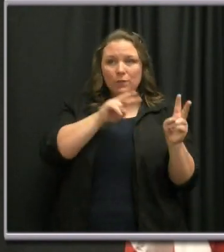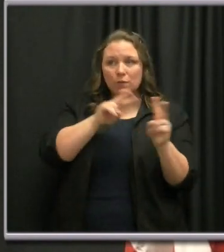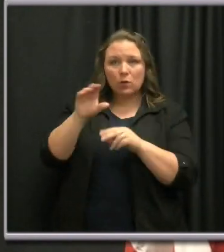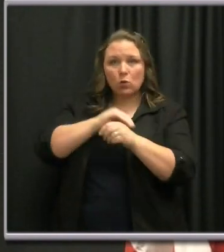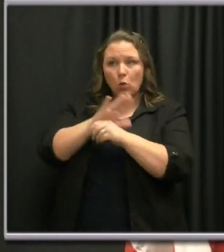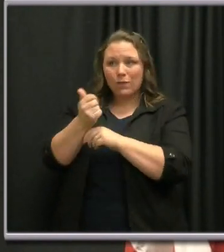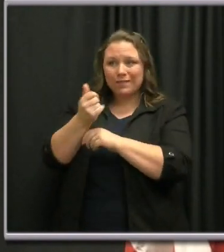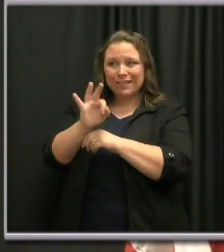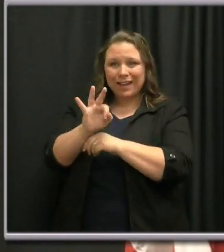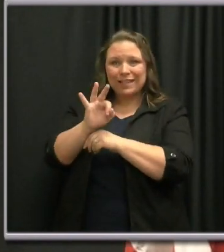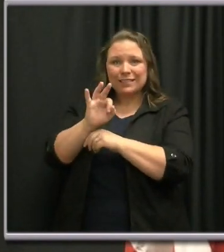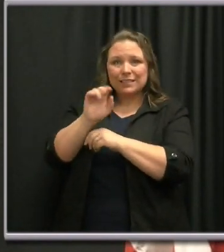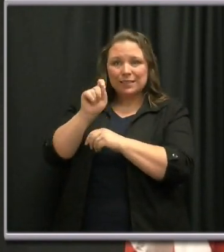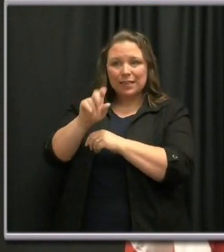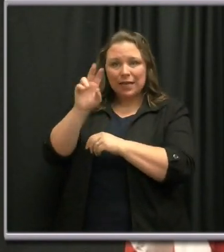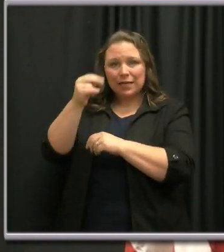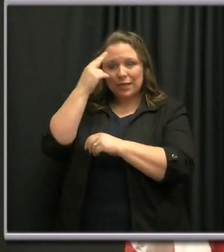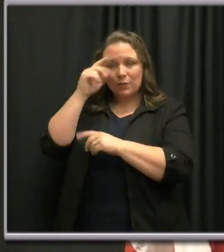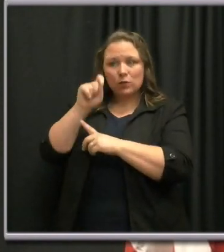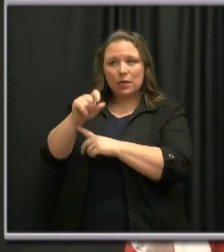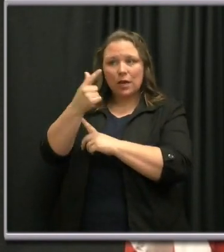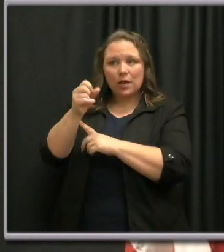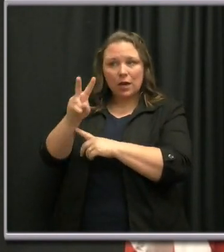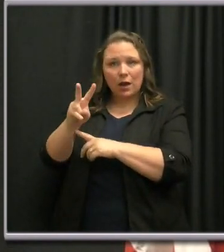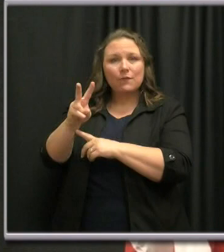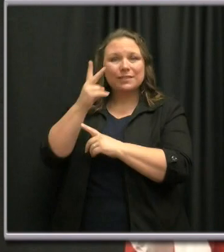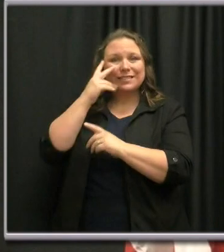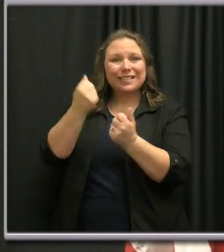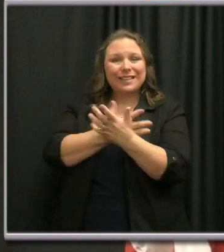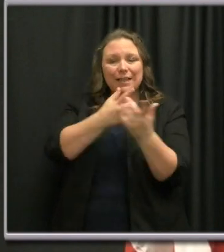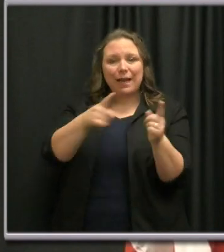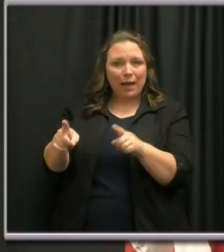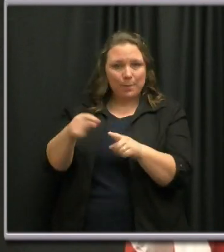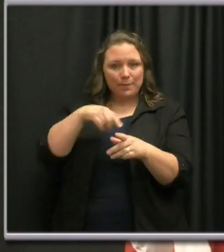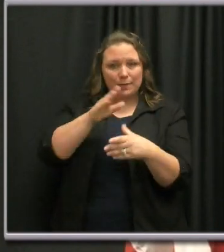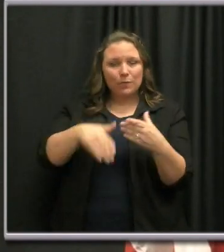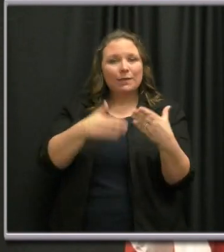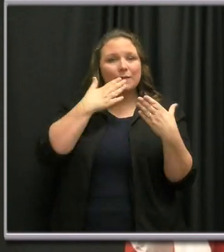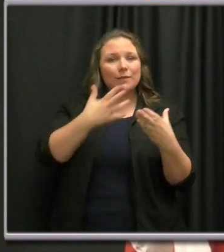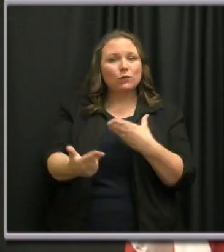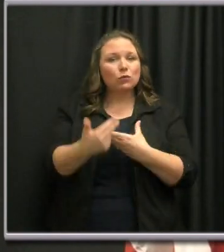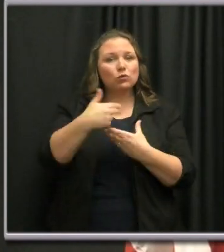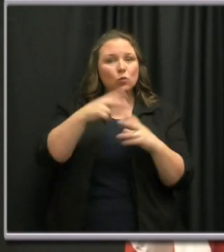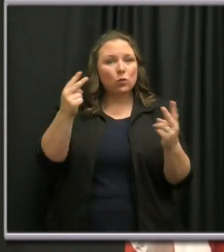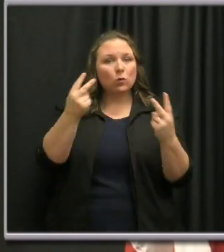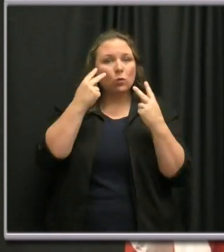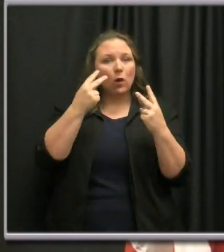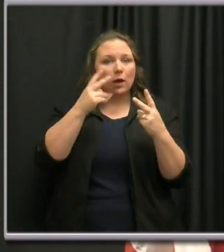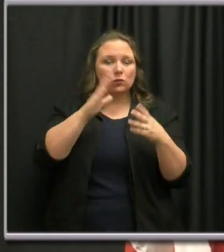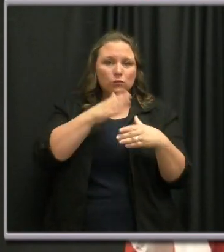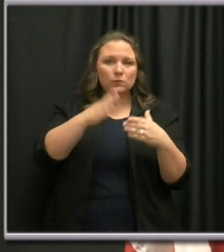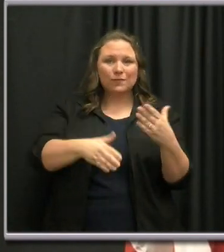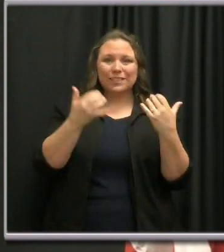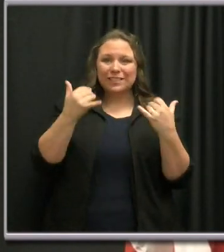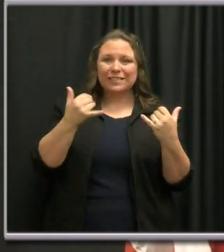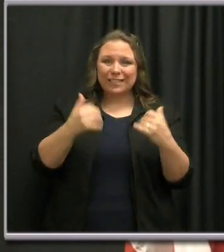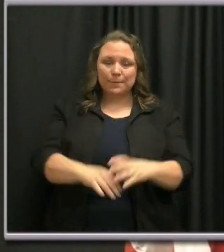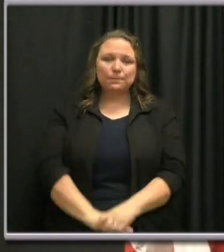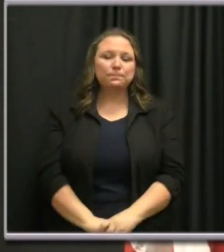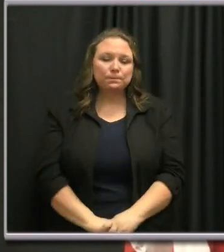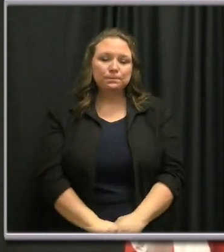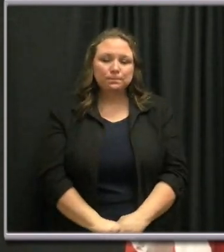covid19.nashville.gov to read about any new developments over the weekend. Thank you for joining us. This concludes today's Metro COVID-19 press